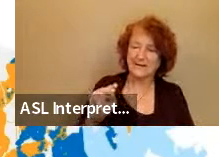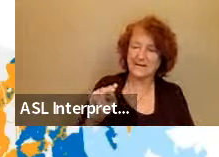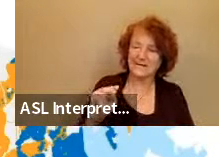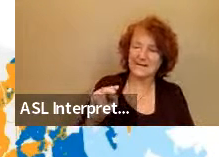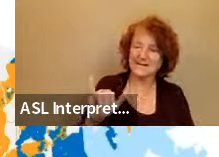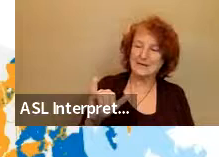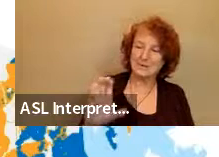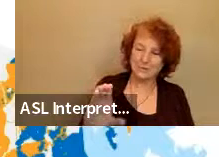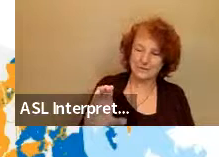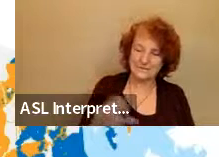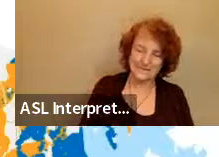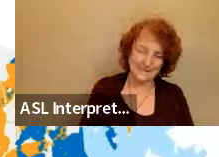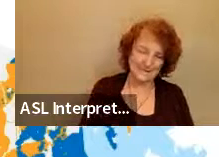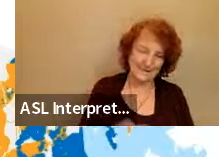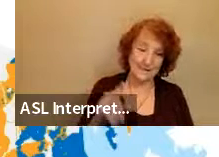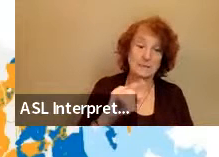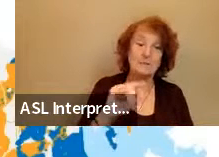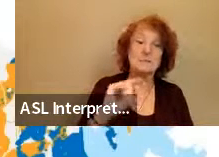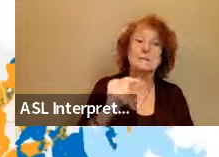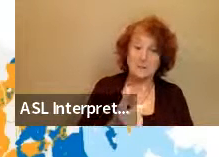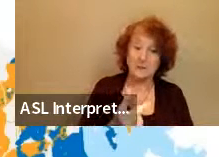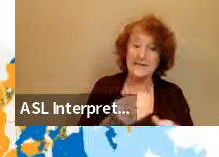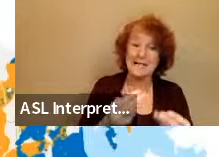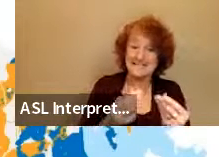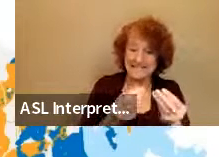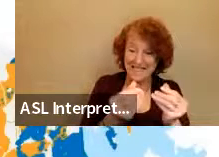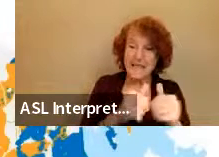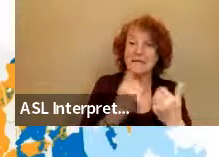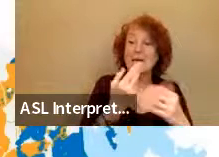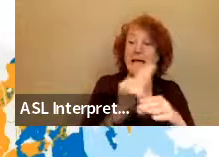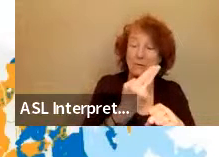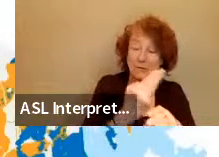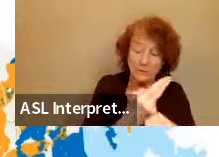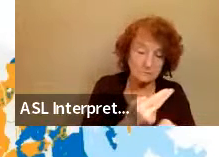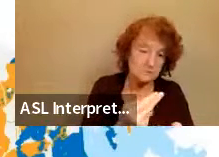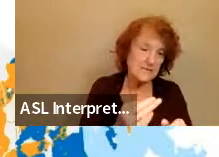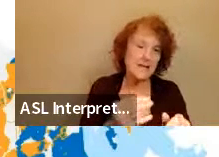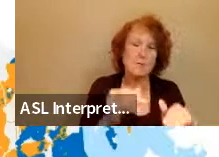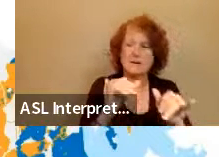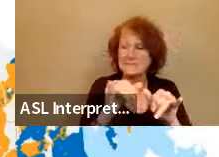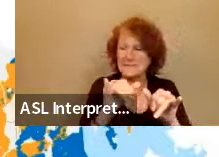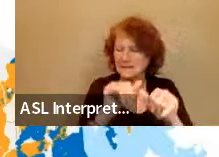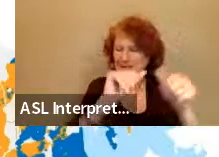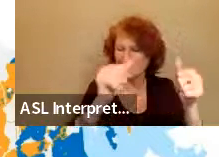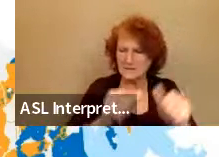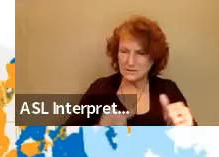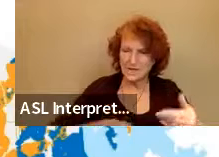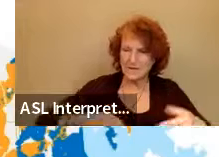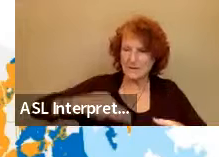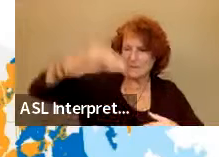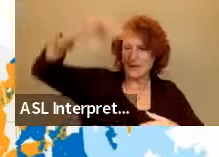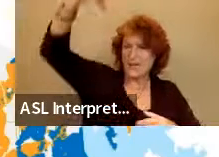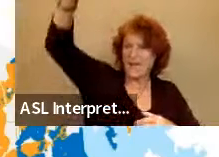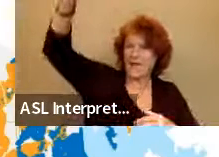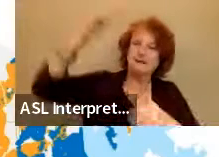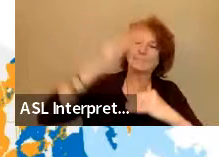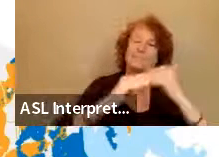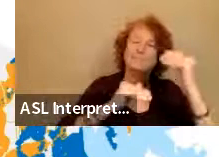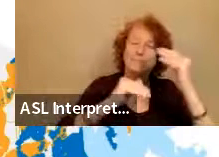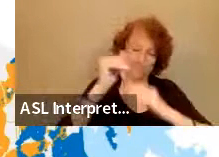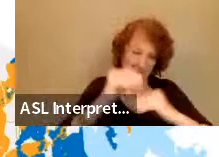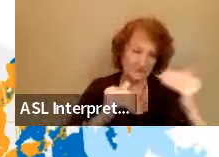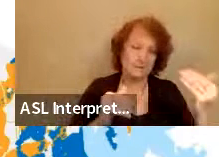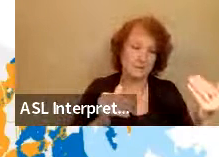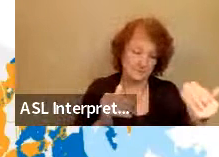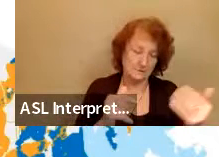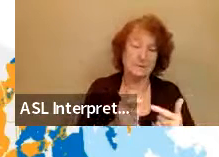Zoning regulates how land can be used and what size, shape, and height buildings can be. The main zoning tool used to regulate